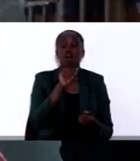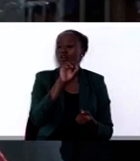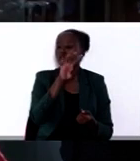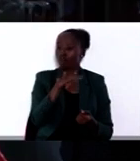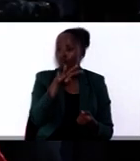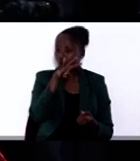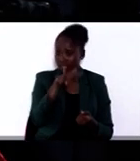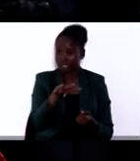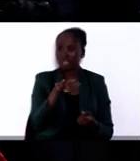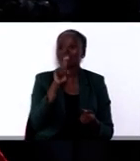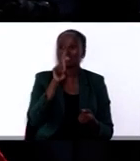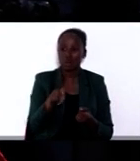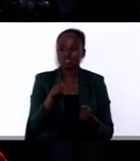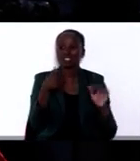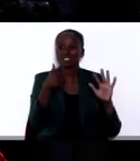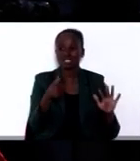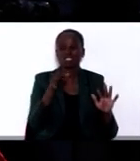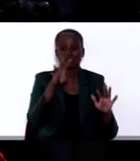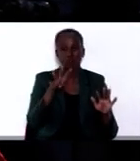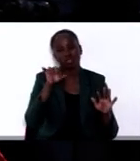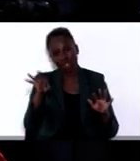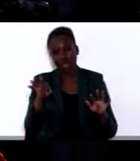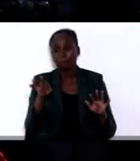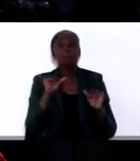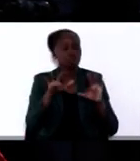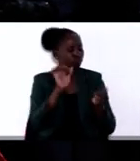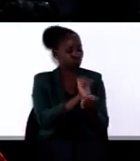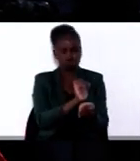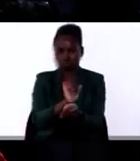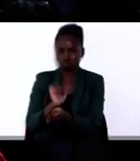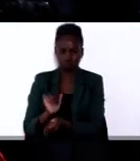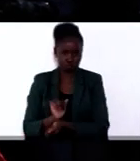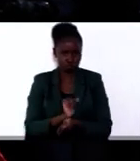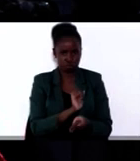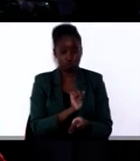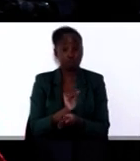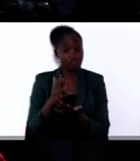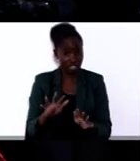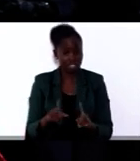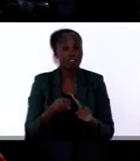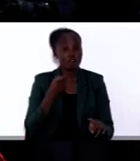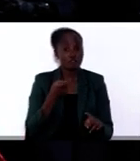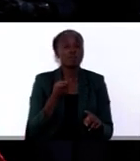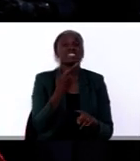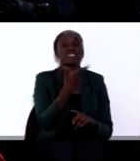14,643 suspects have been arrested, out of which